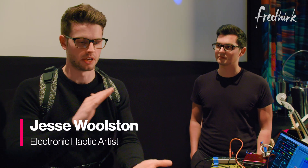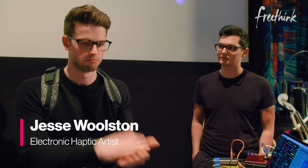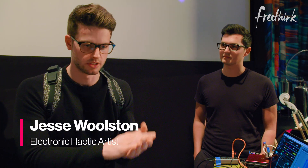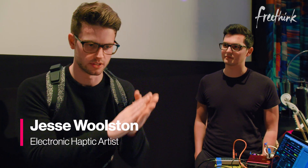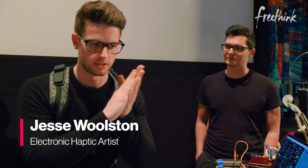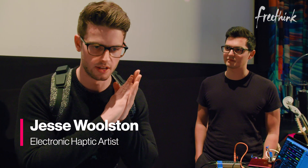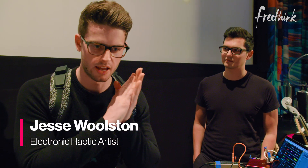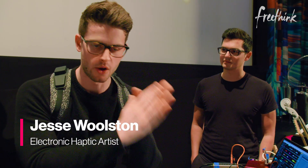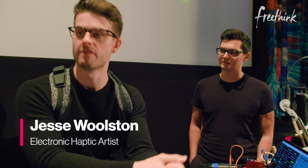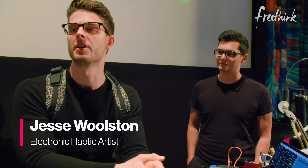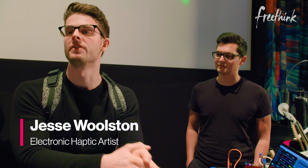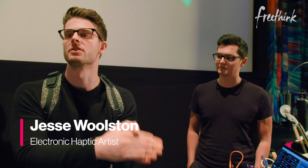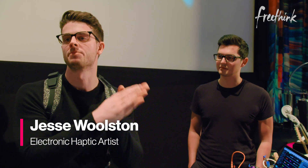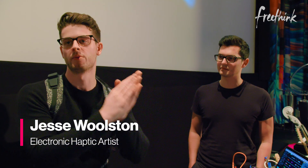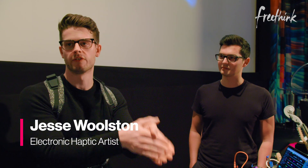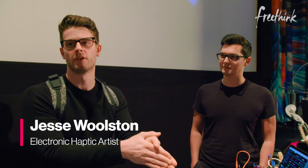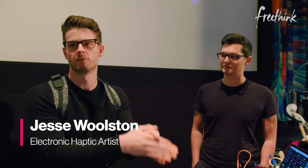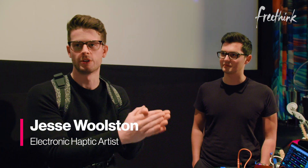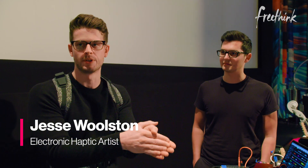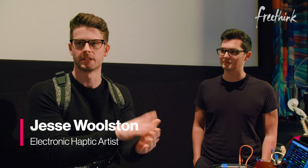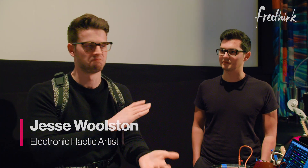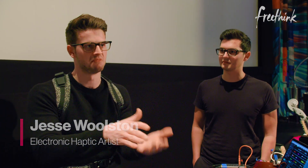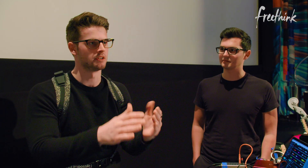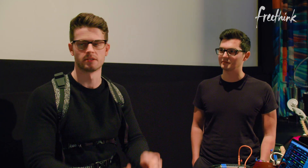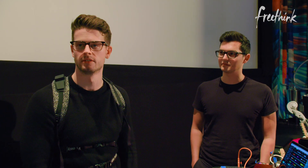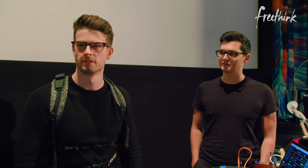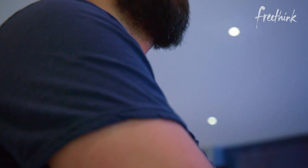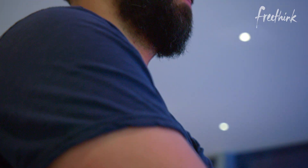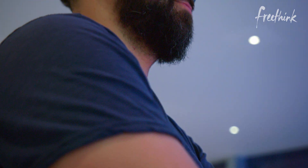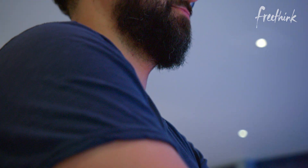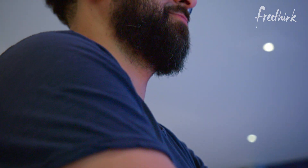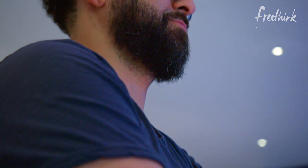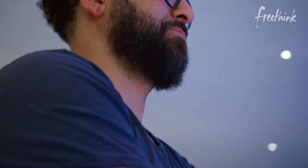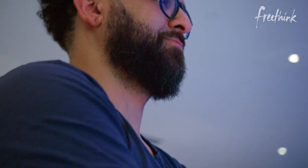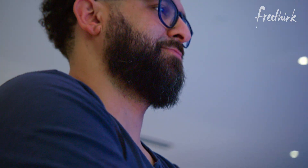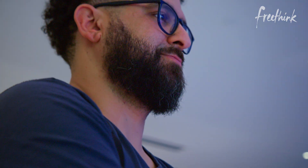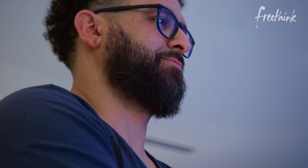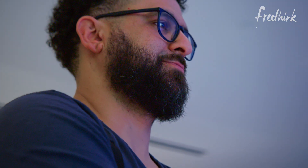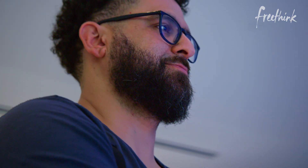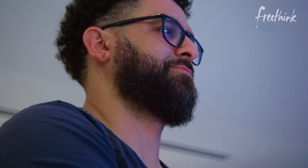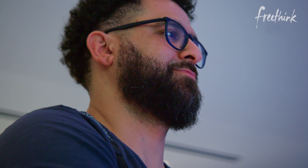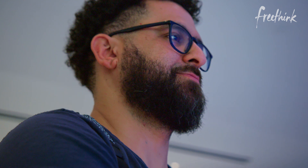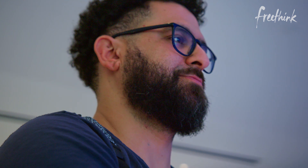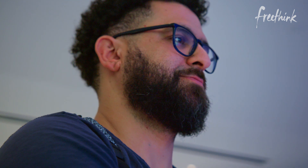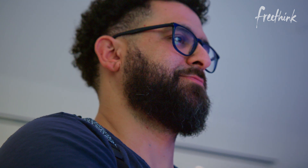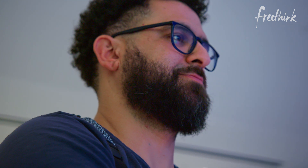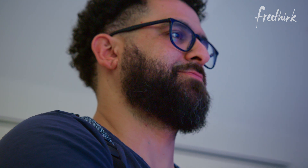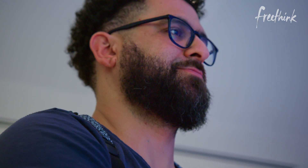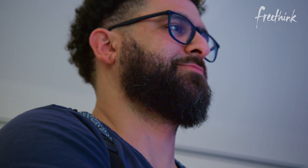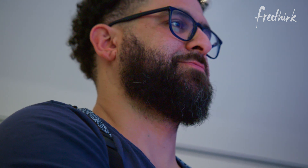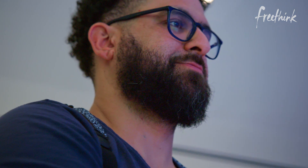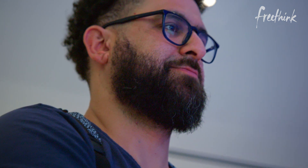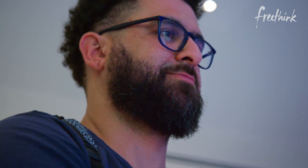just being, like, this is how everybody feels. It doesn't matter where you're from, where you speak. Here it is. I've heard a lot of bands and I've seen a lot of shows, but